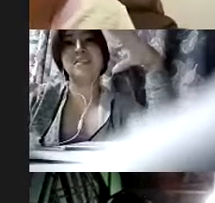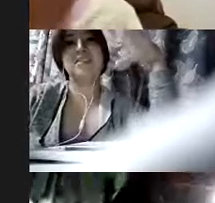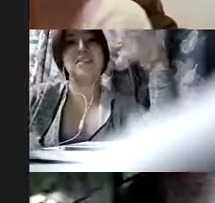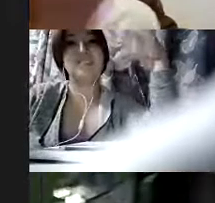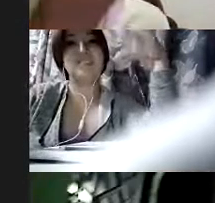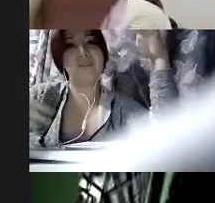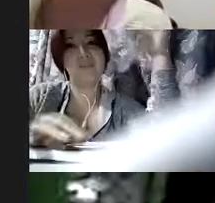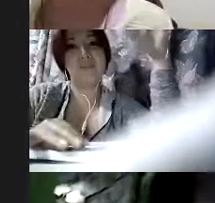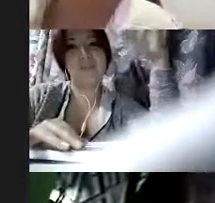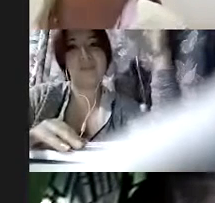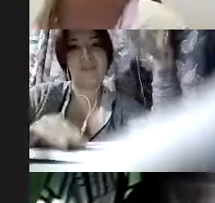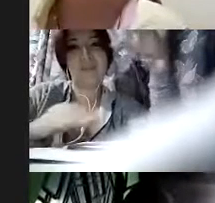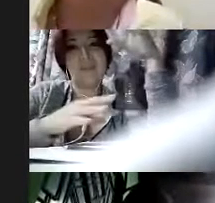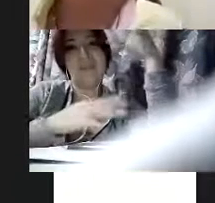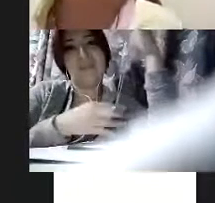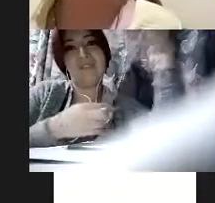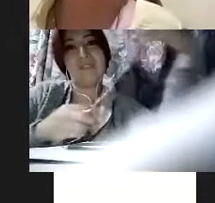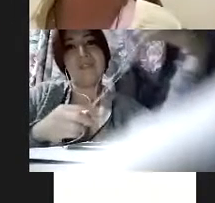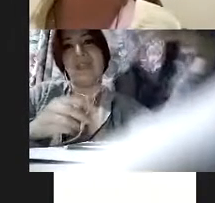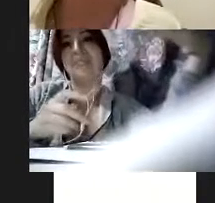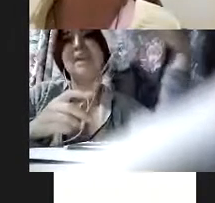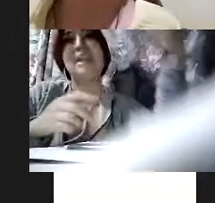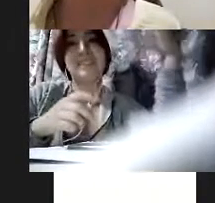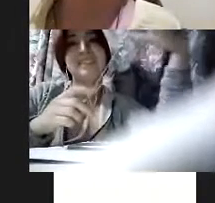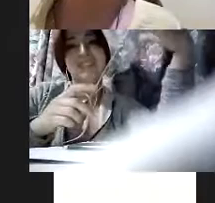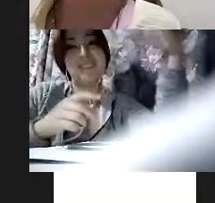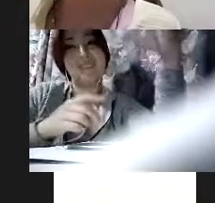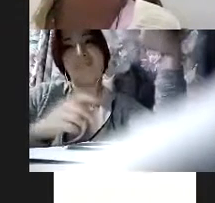It's much season. Many seasons.